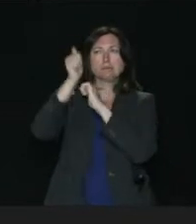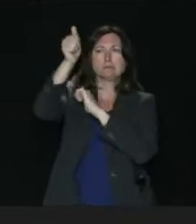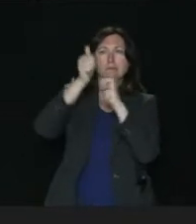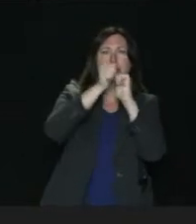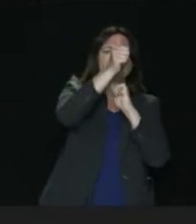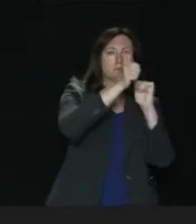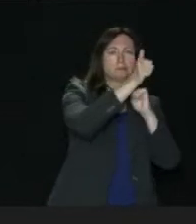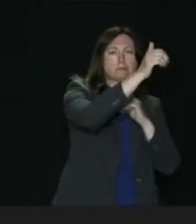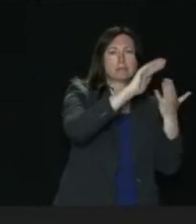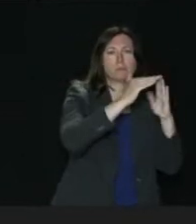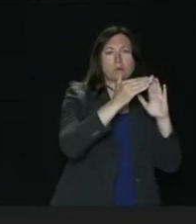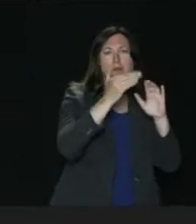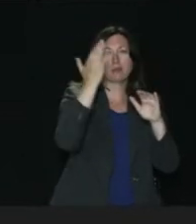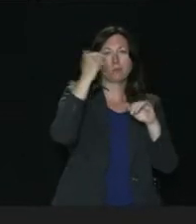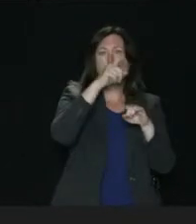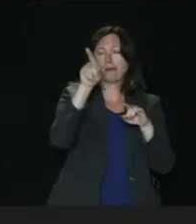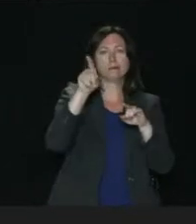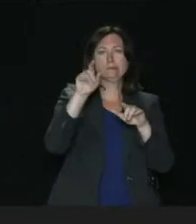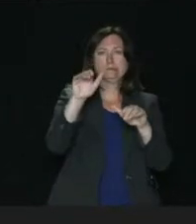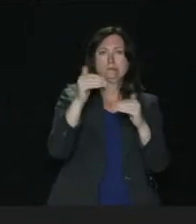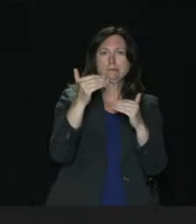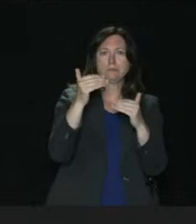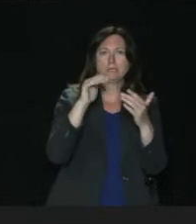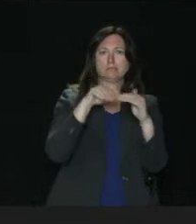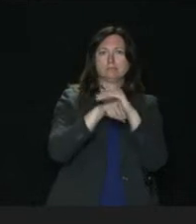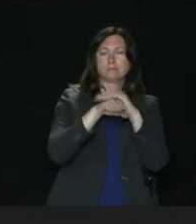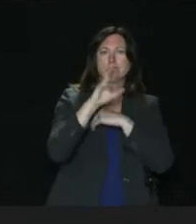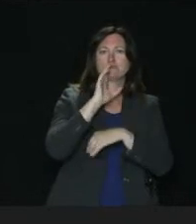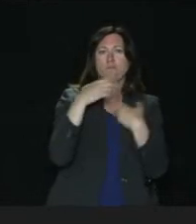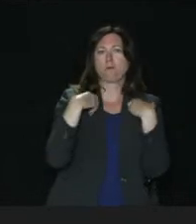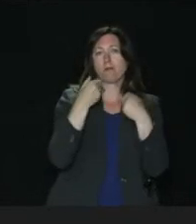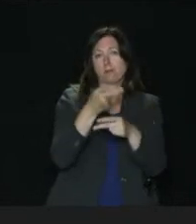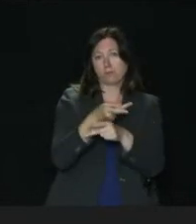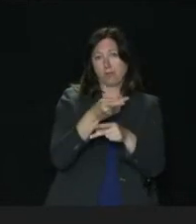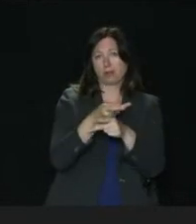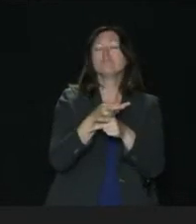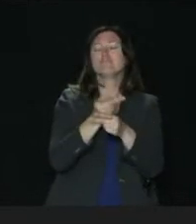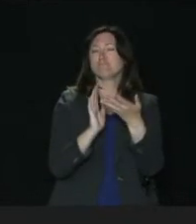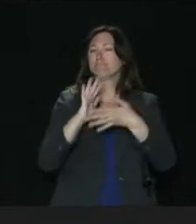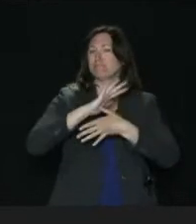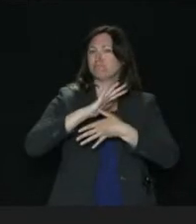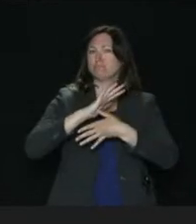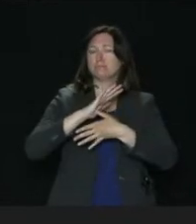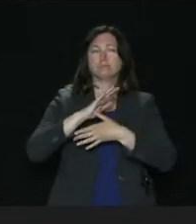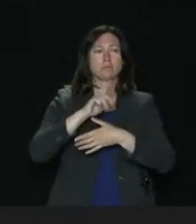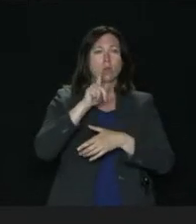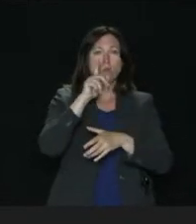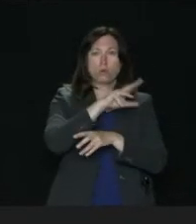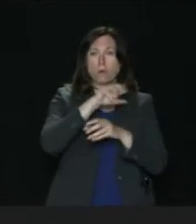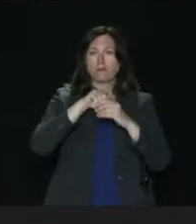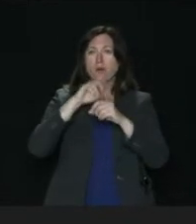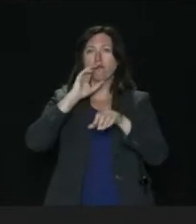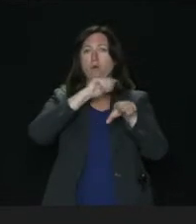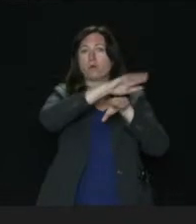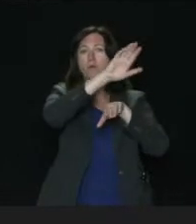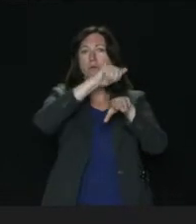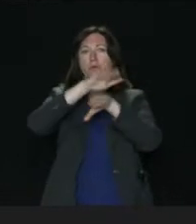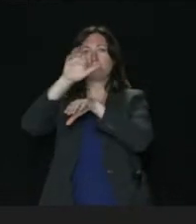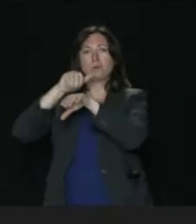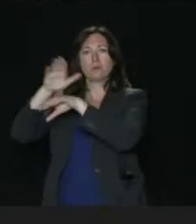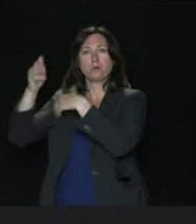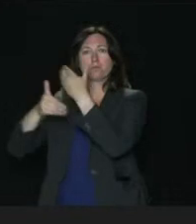limited access to healthcare services. I want to thank everyone who has been involved in the distribution process since the